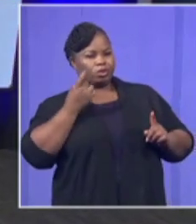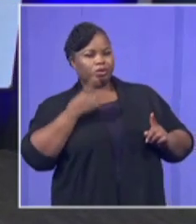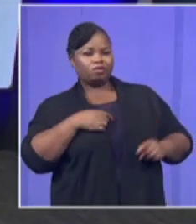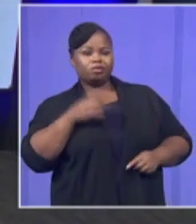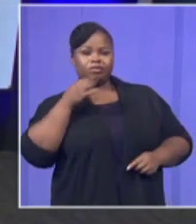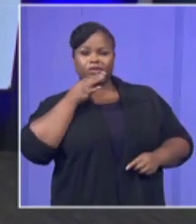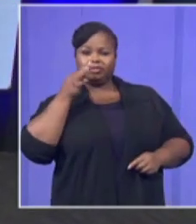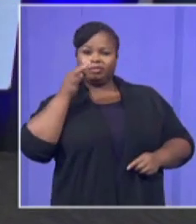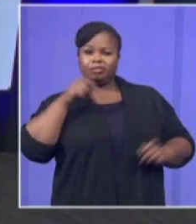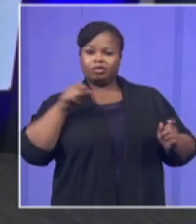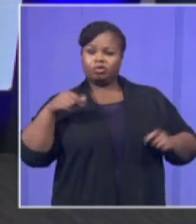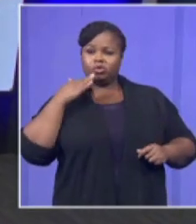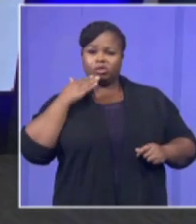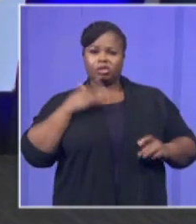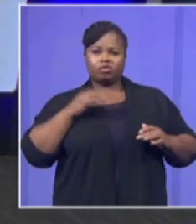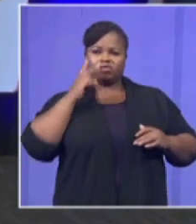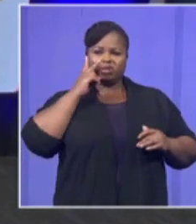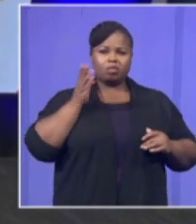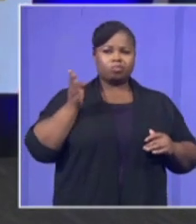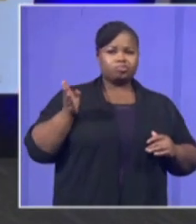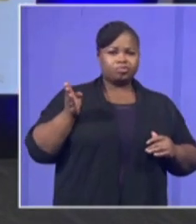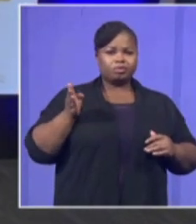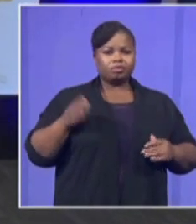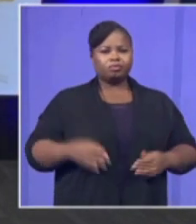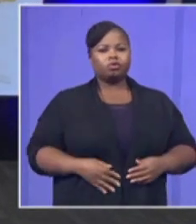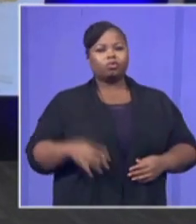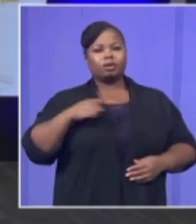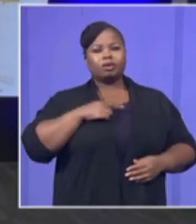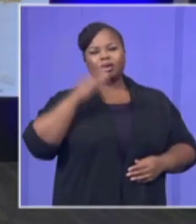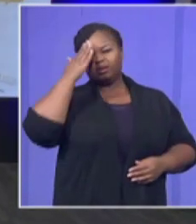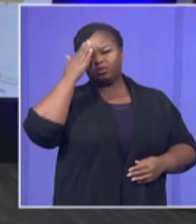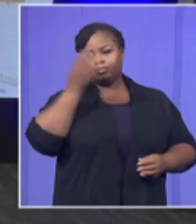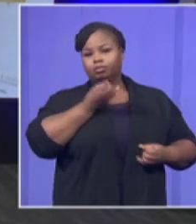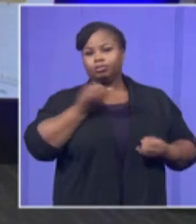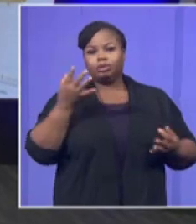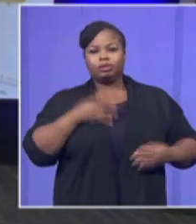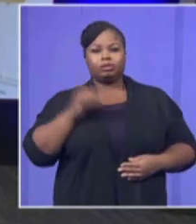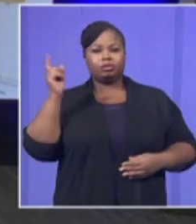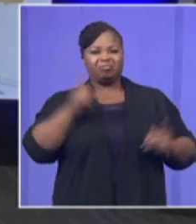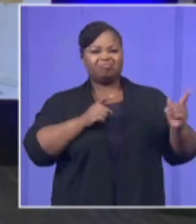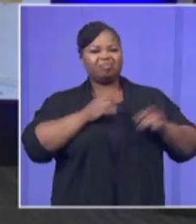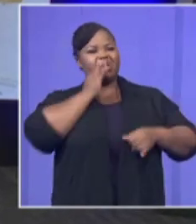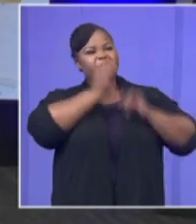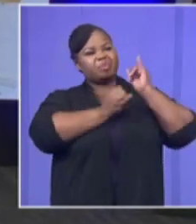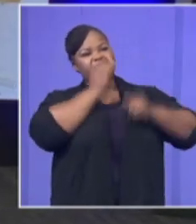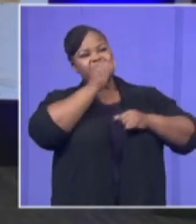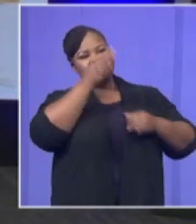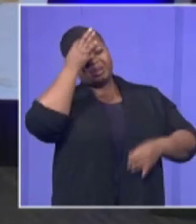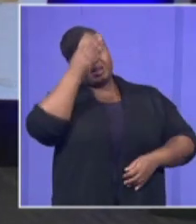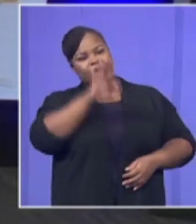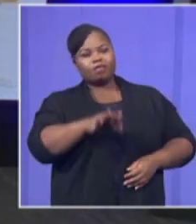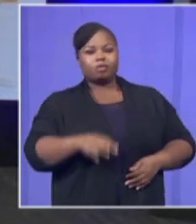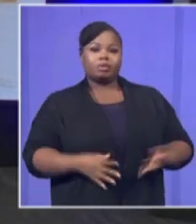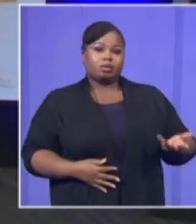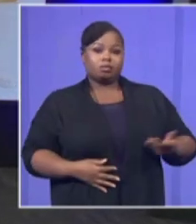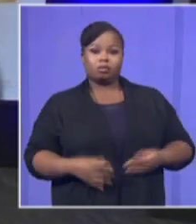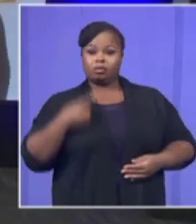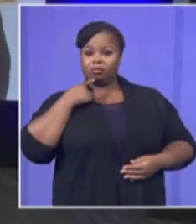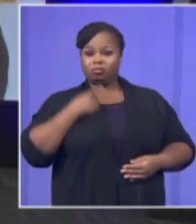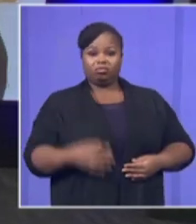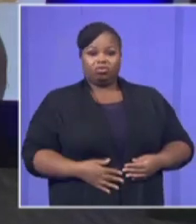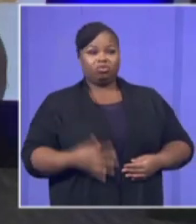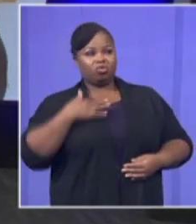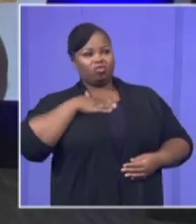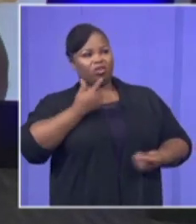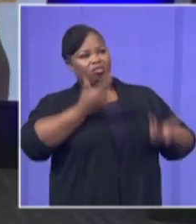that you've interacted with there in the venue, because I know many of them have come out to criticize government publicly, to say that they felt that it